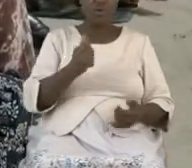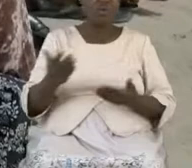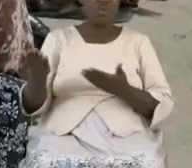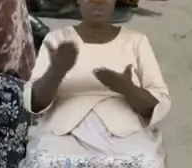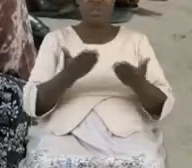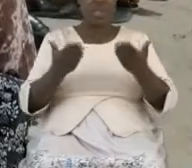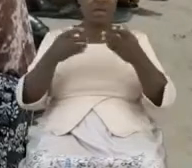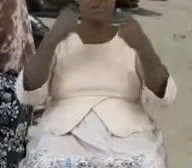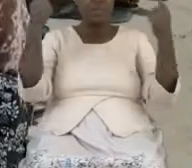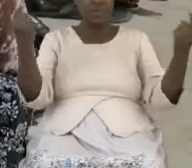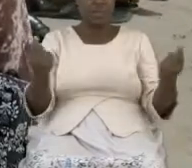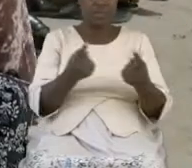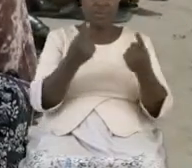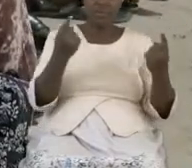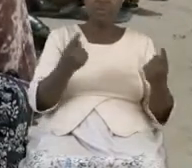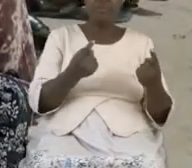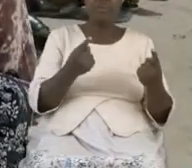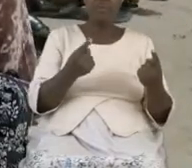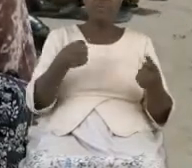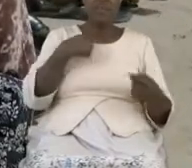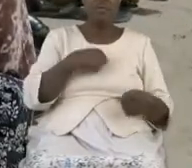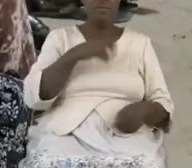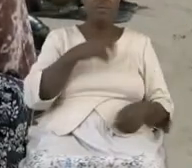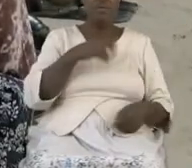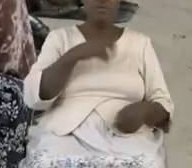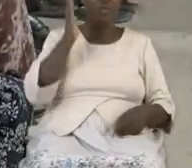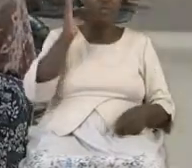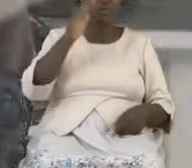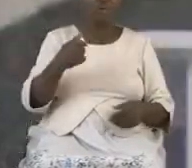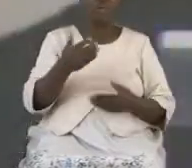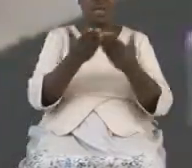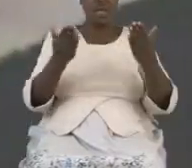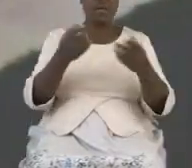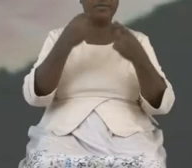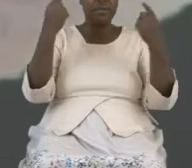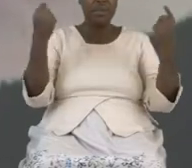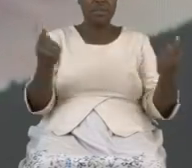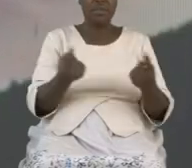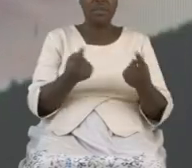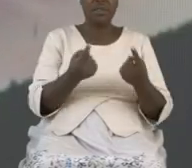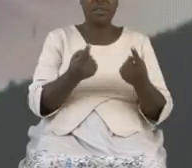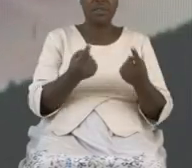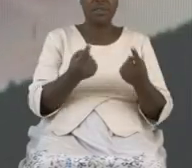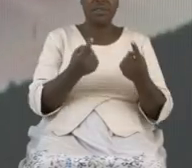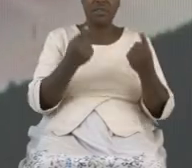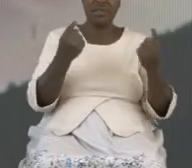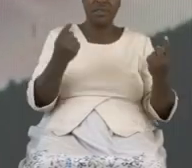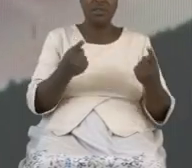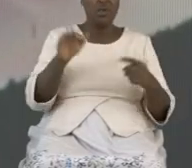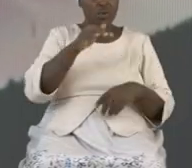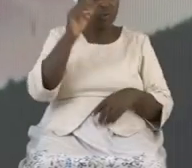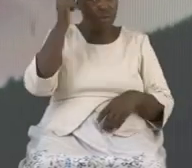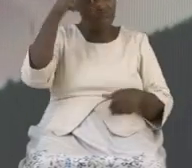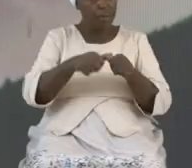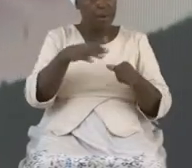sin. We should not serve sin. Do you remember the statement of our Lord